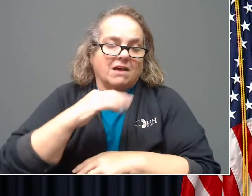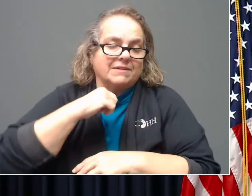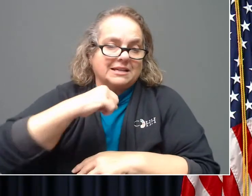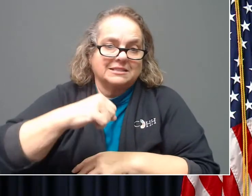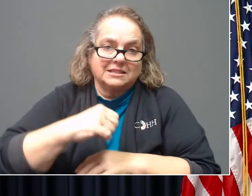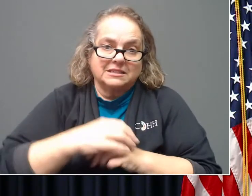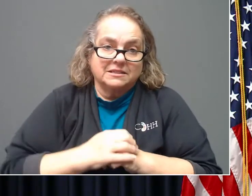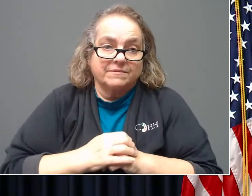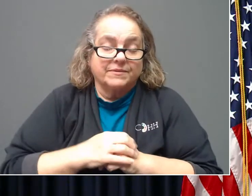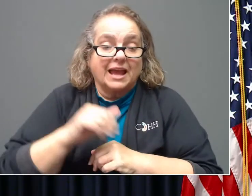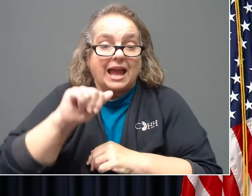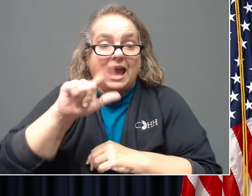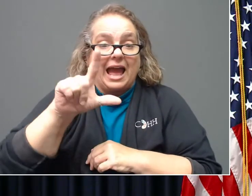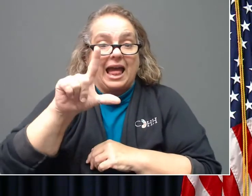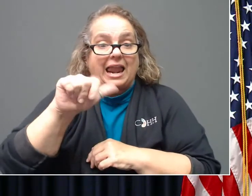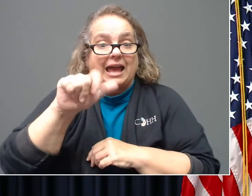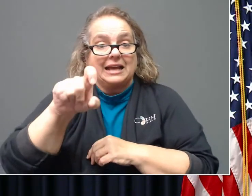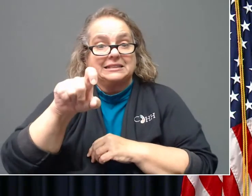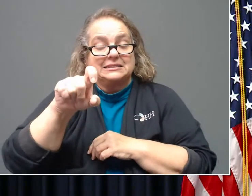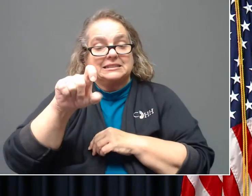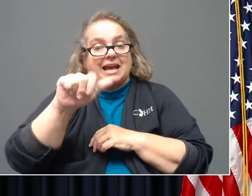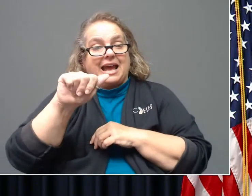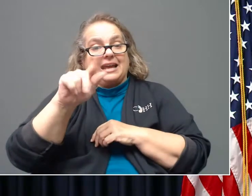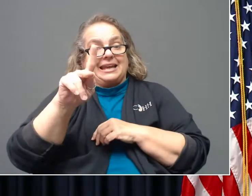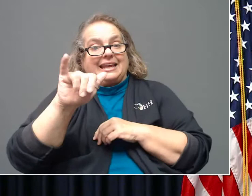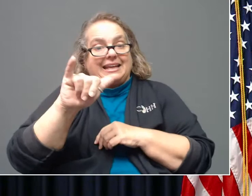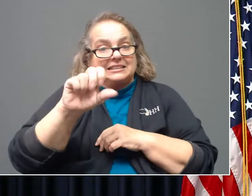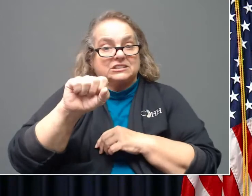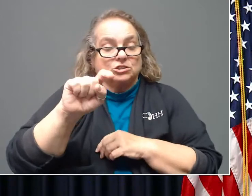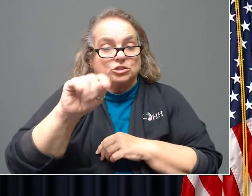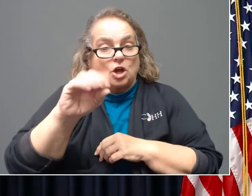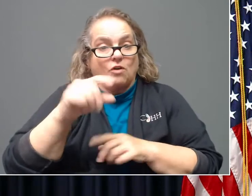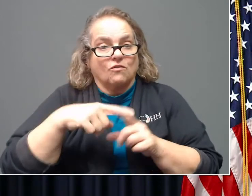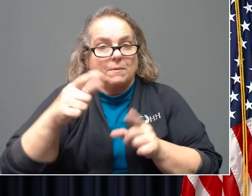Alex Akisto from the Lexington Herald-Leader.